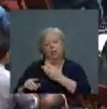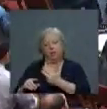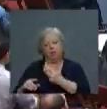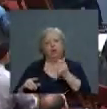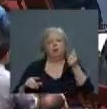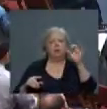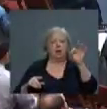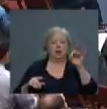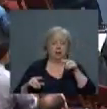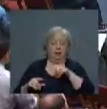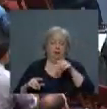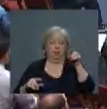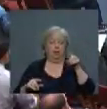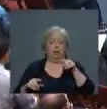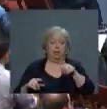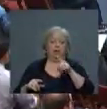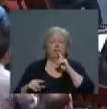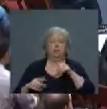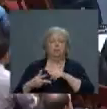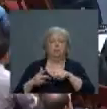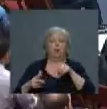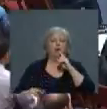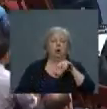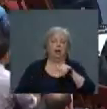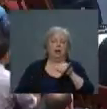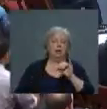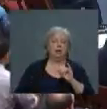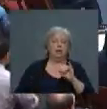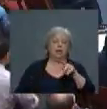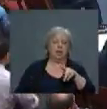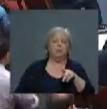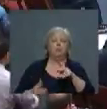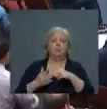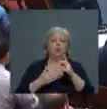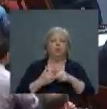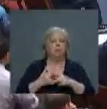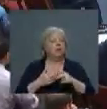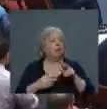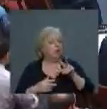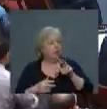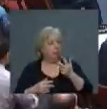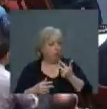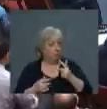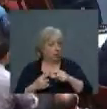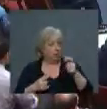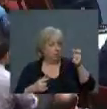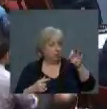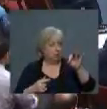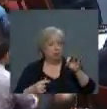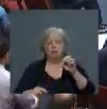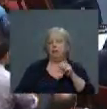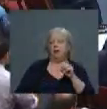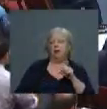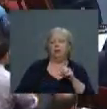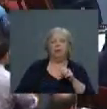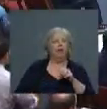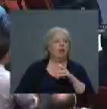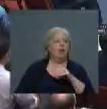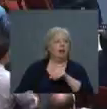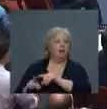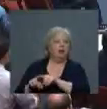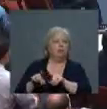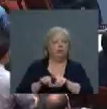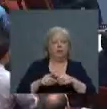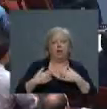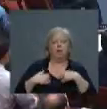YIP programs. These are YIP programs? Right, they're YIP programs. 13 to 19, okay. Yes. And then they would also, and then they also